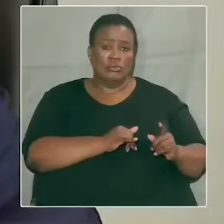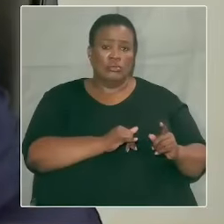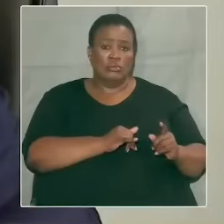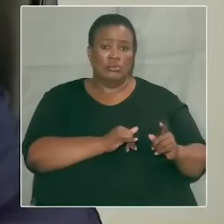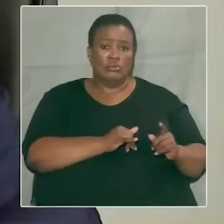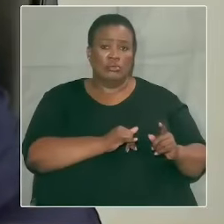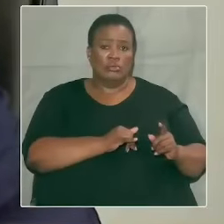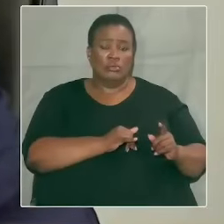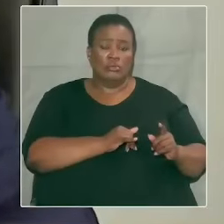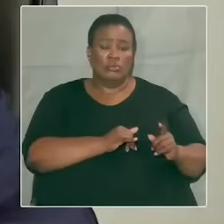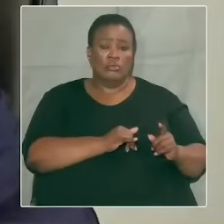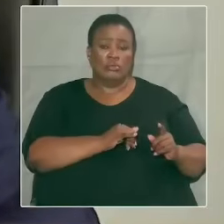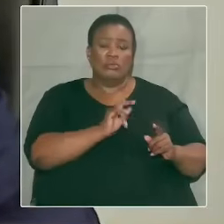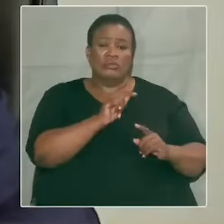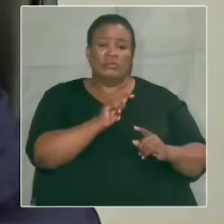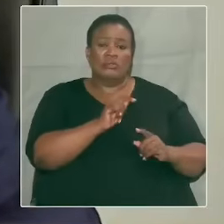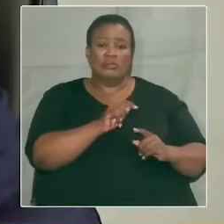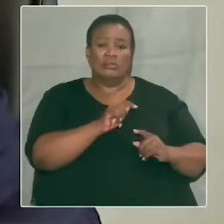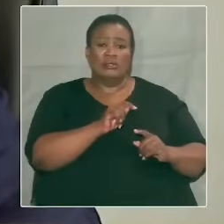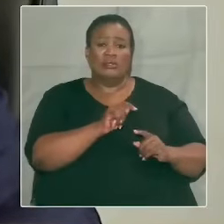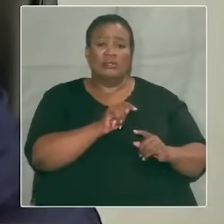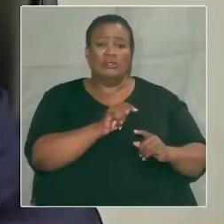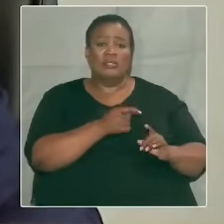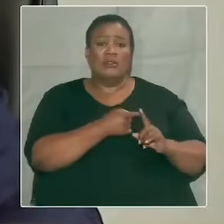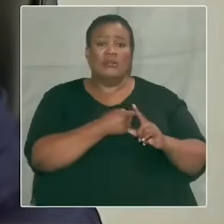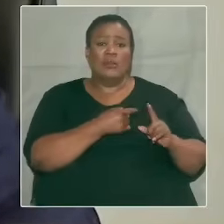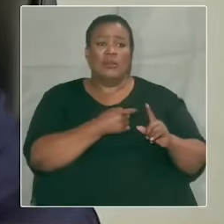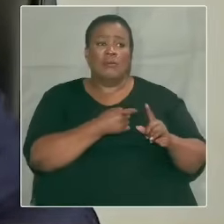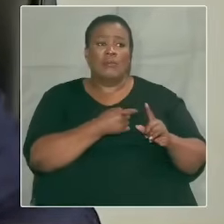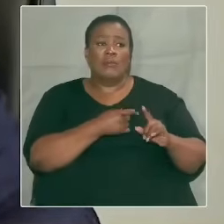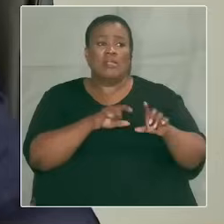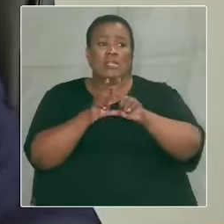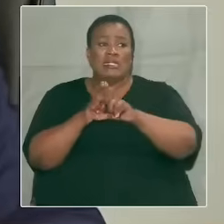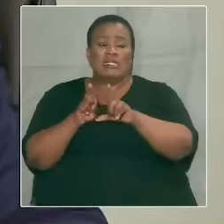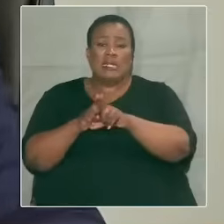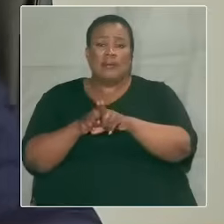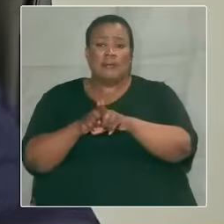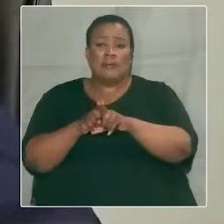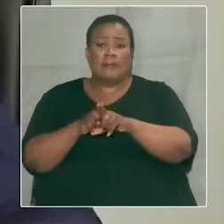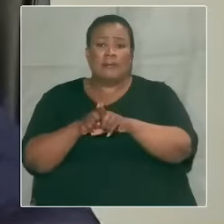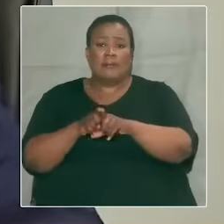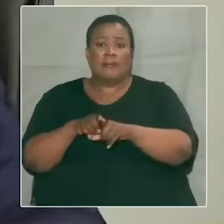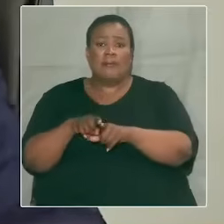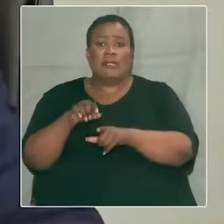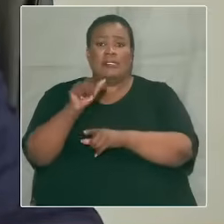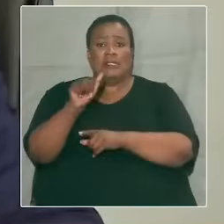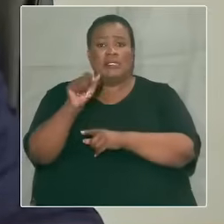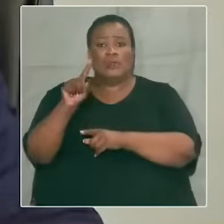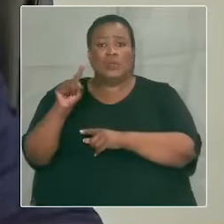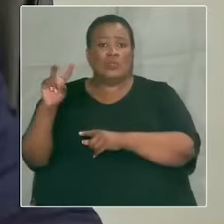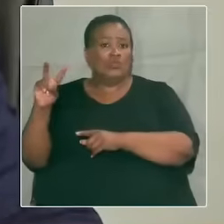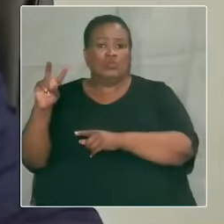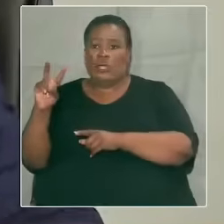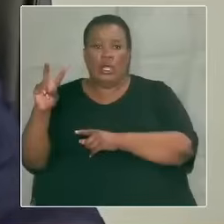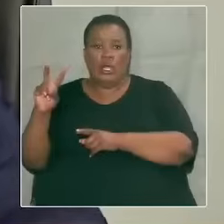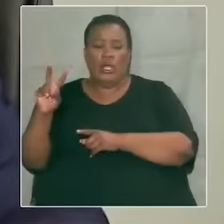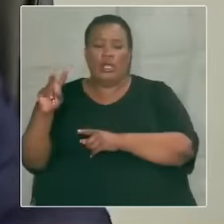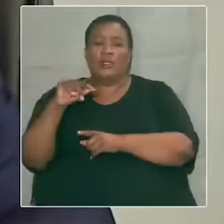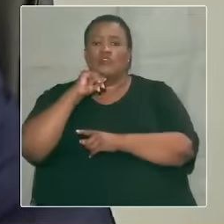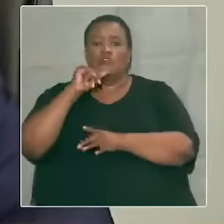it will come from the same 612. It's not an extra number